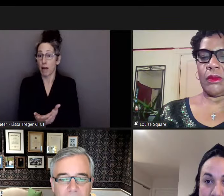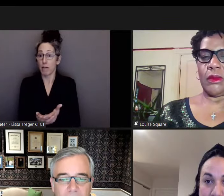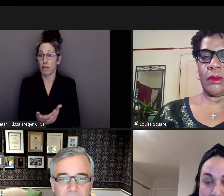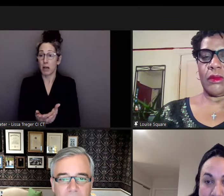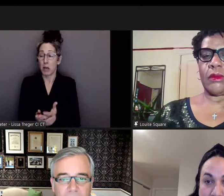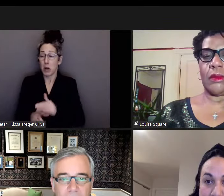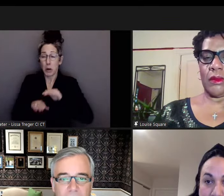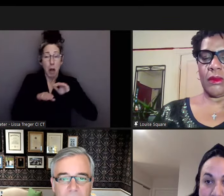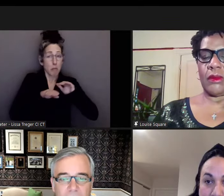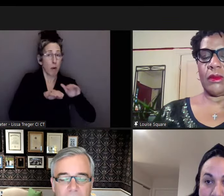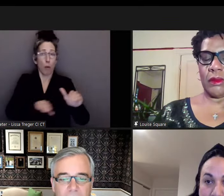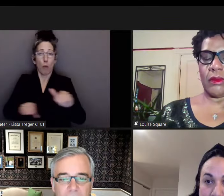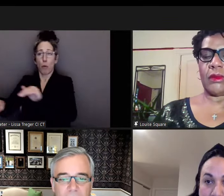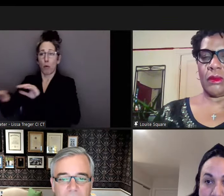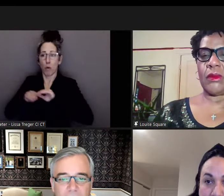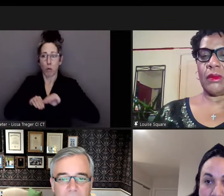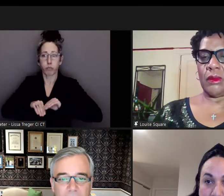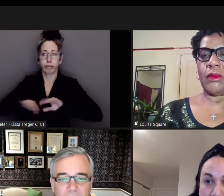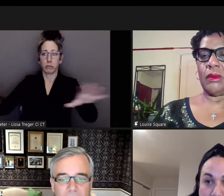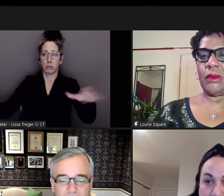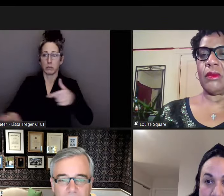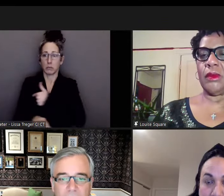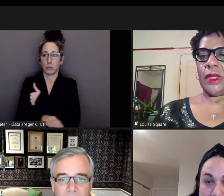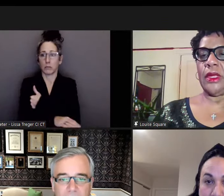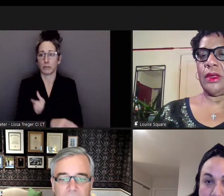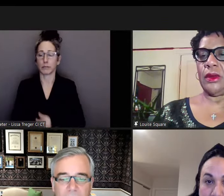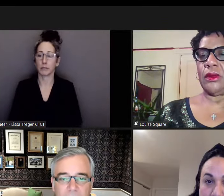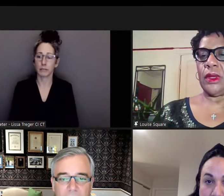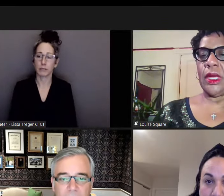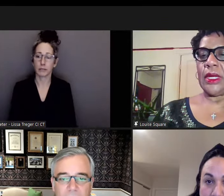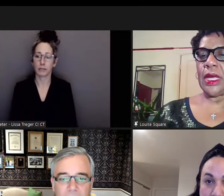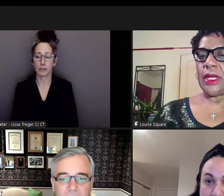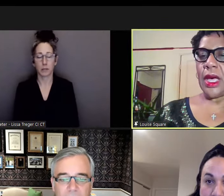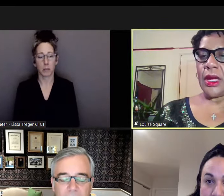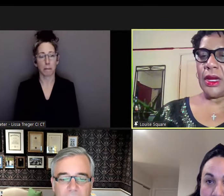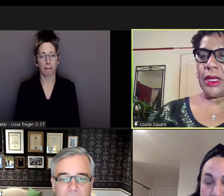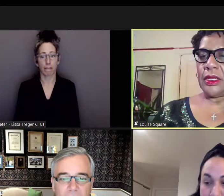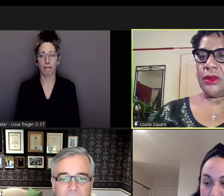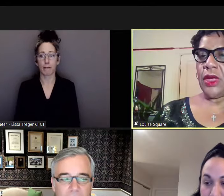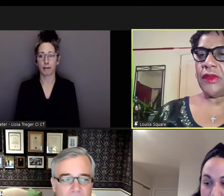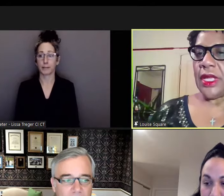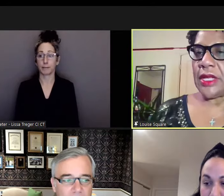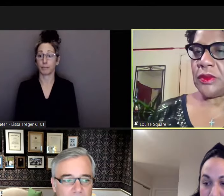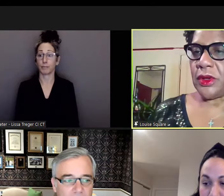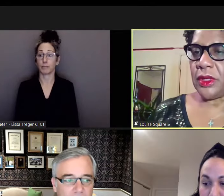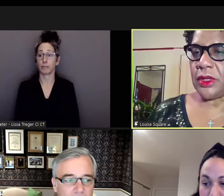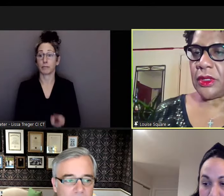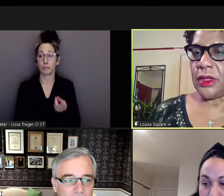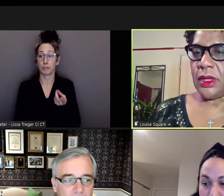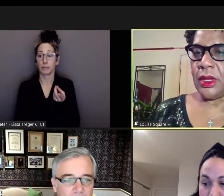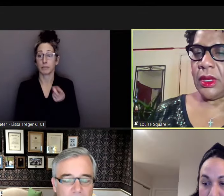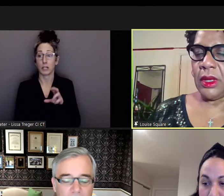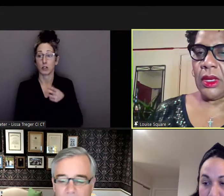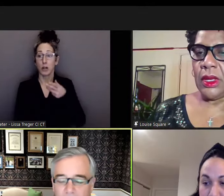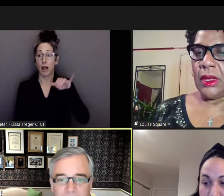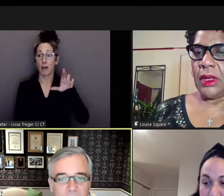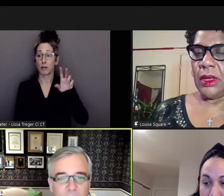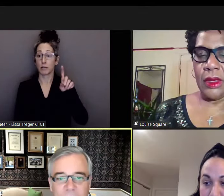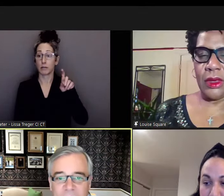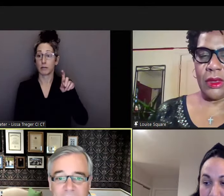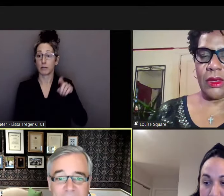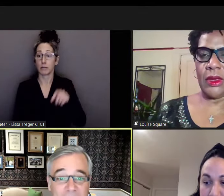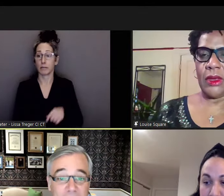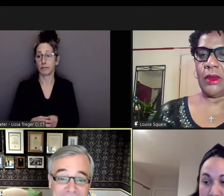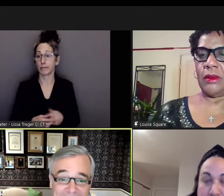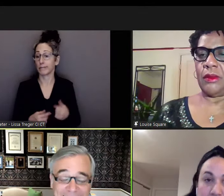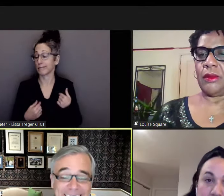people and we're getting them out in the communities that need them the most. So. Thank you. Dr. Heyer, I guess you'll have the last word on this. I say we're